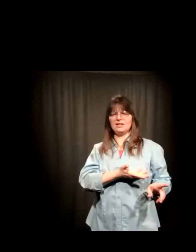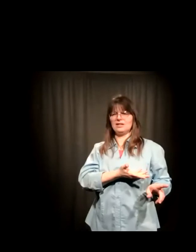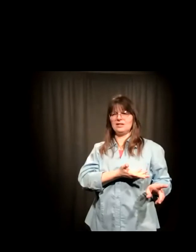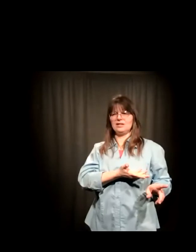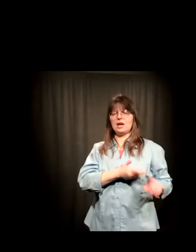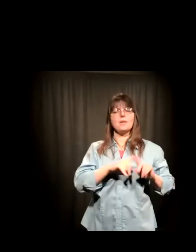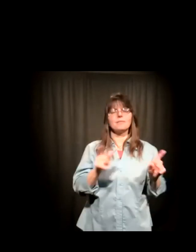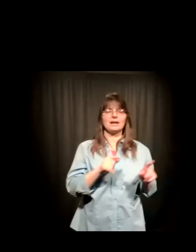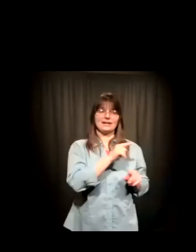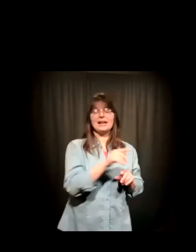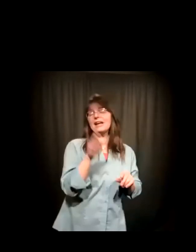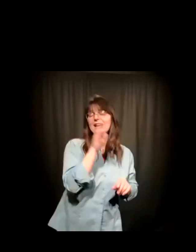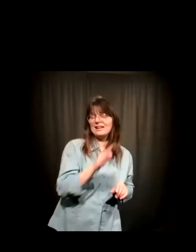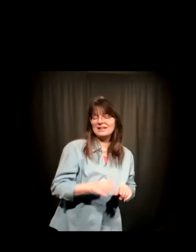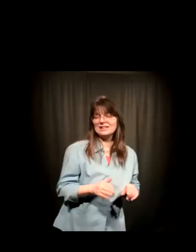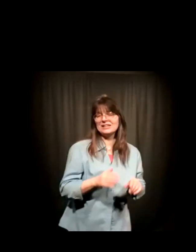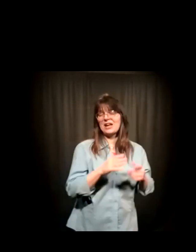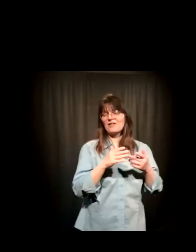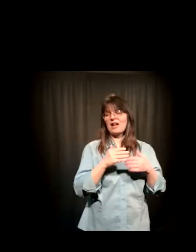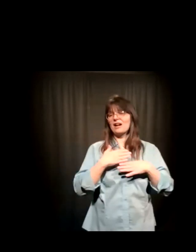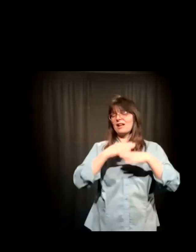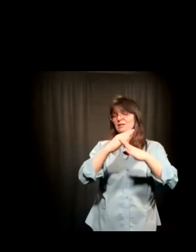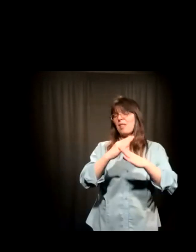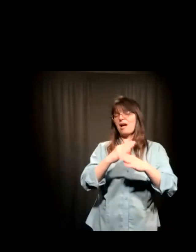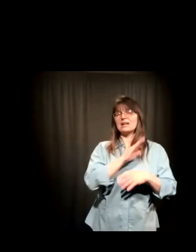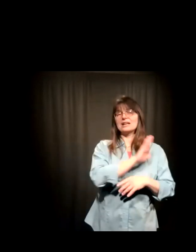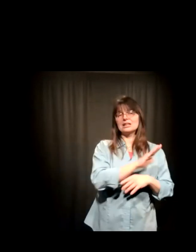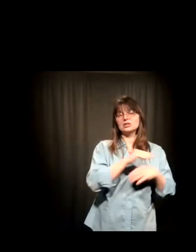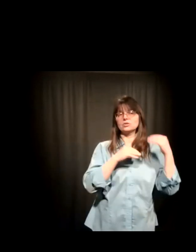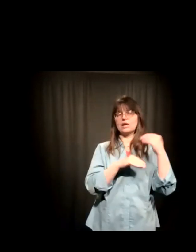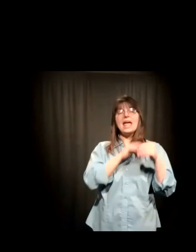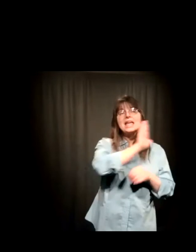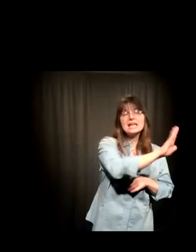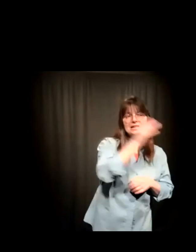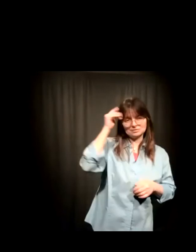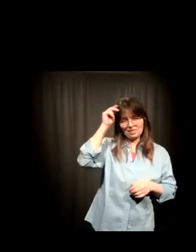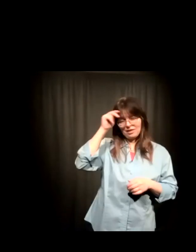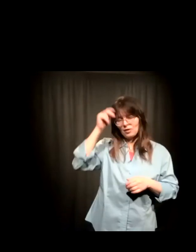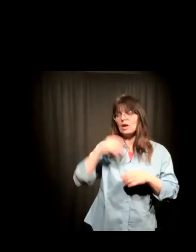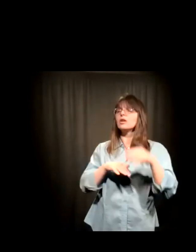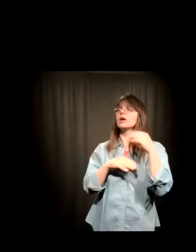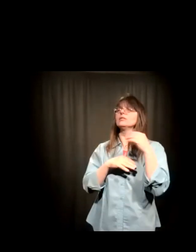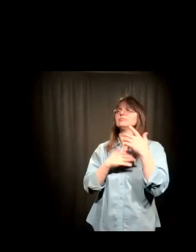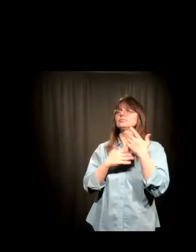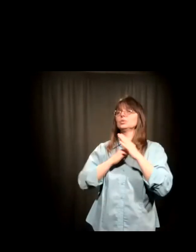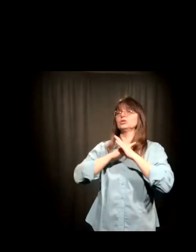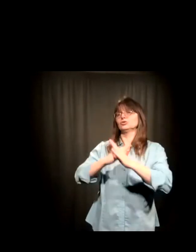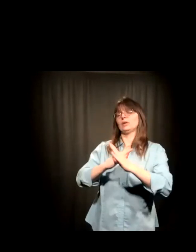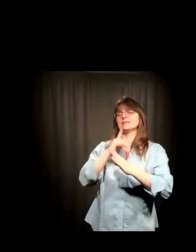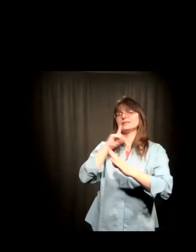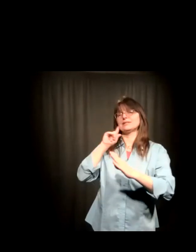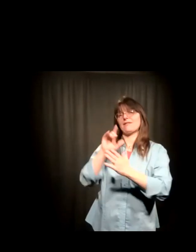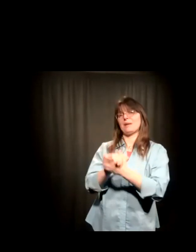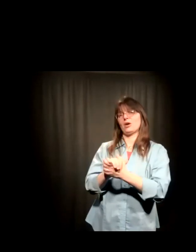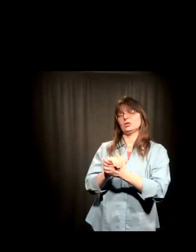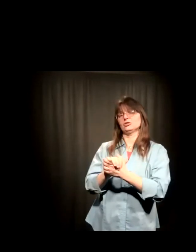the restriction of deaf marriage. So I'm just going to read one last thing. It's shorter, and it